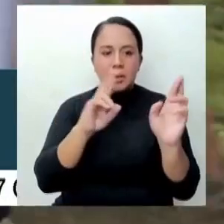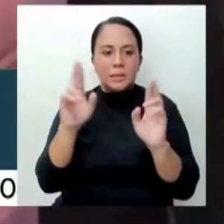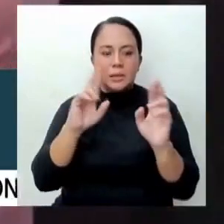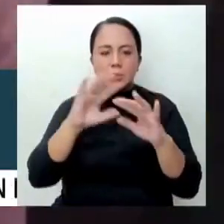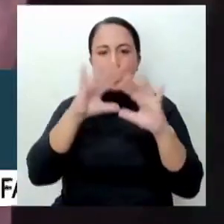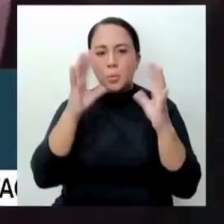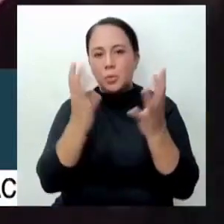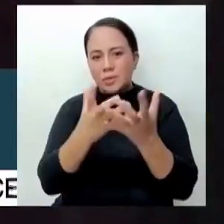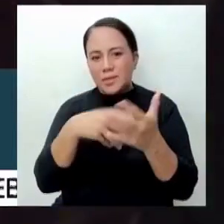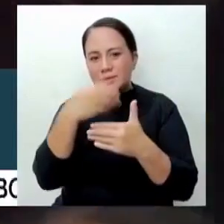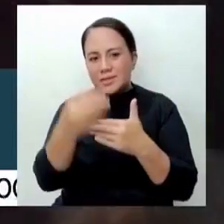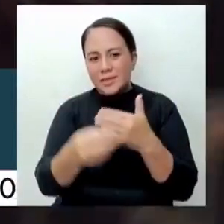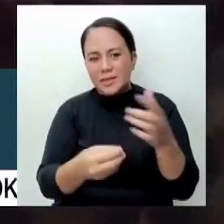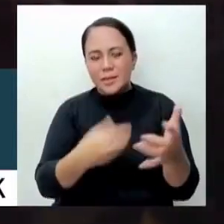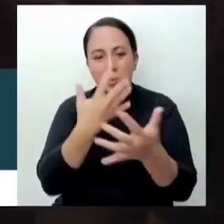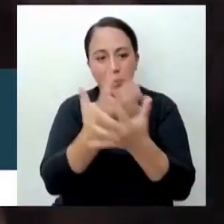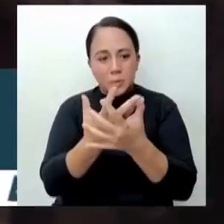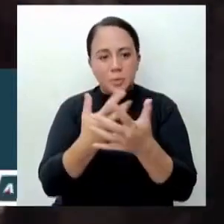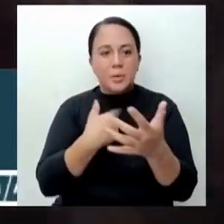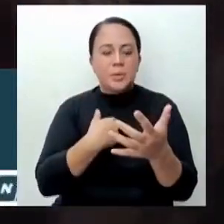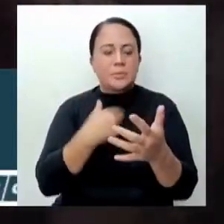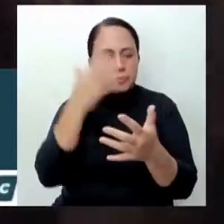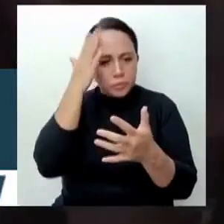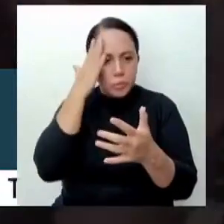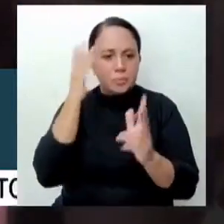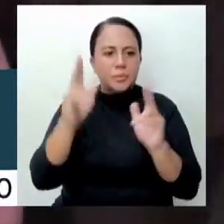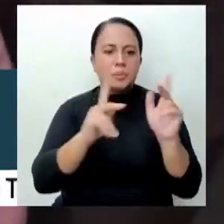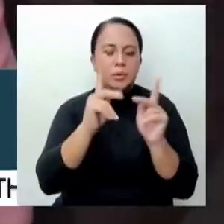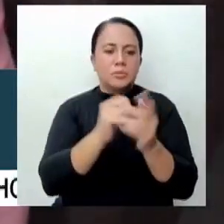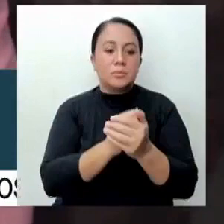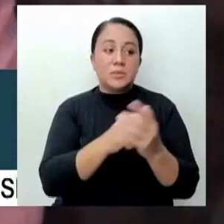prison. But Catapang also appeals to the public, specifically